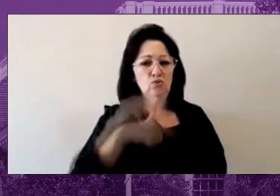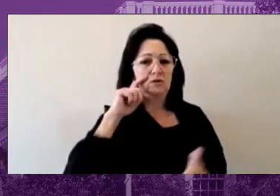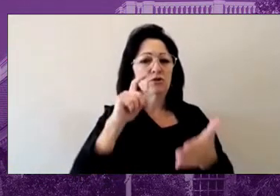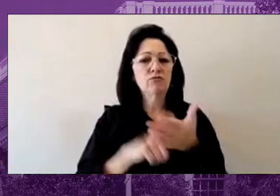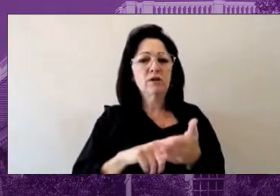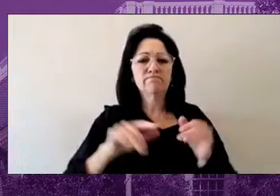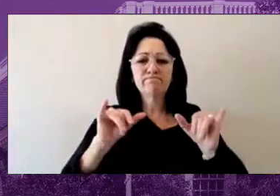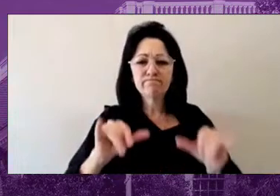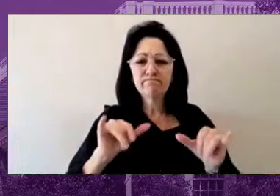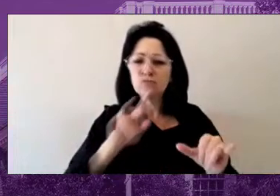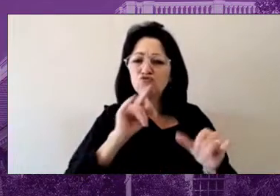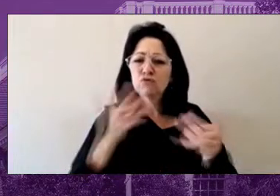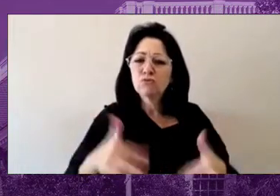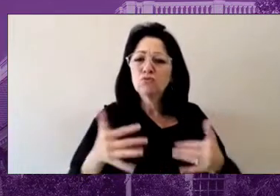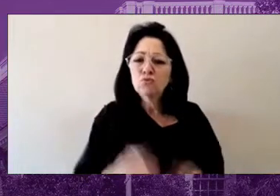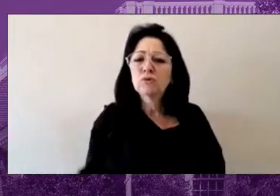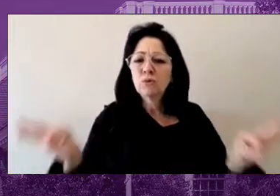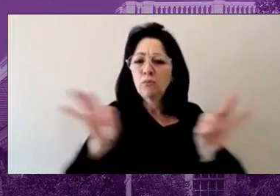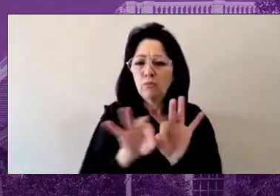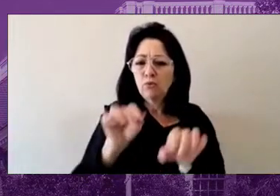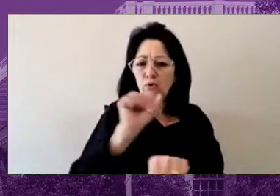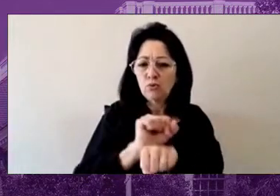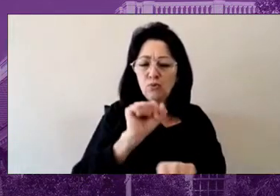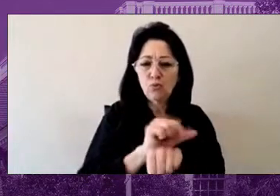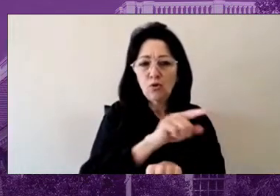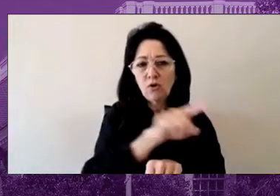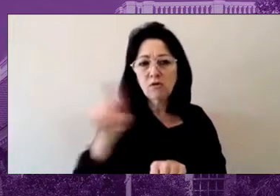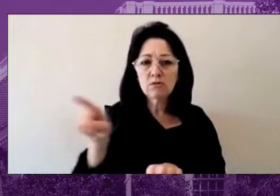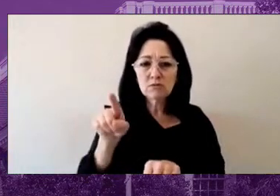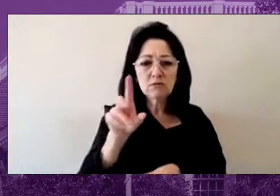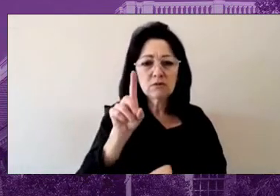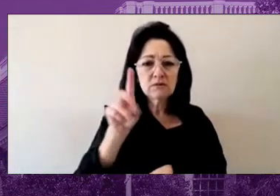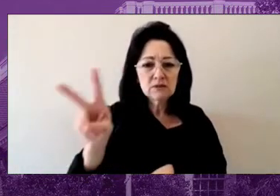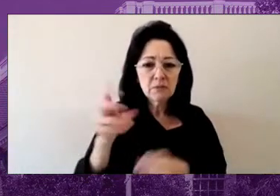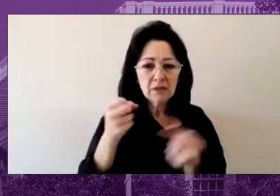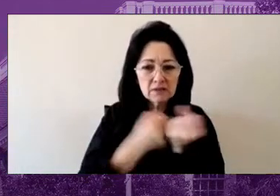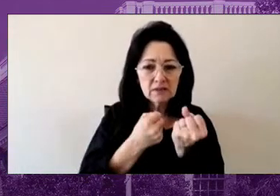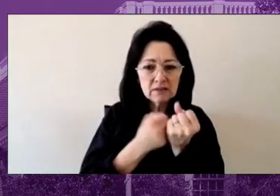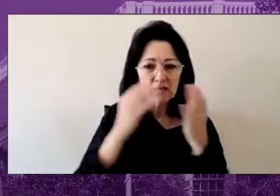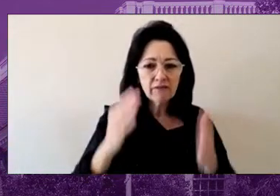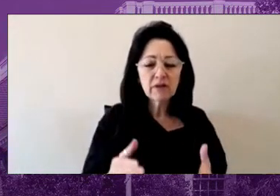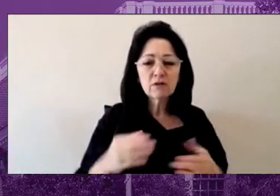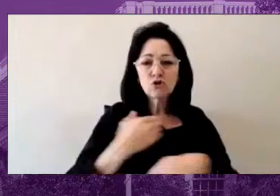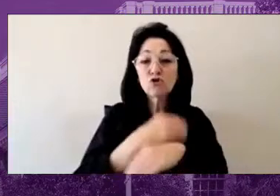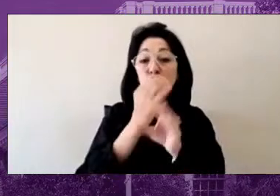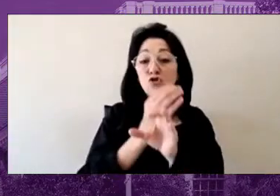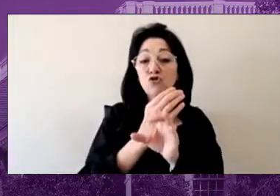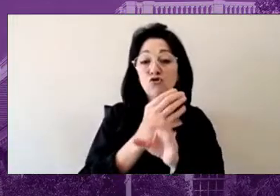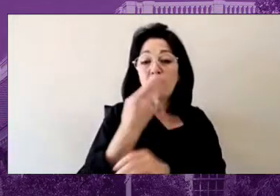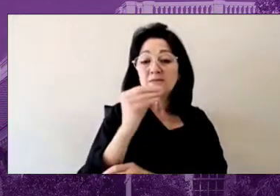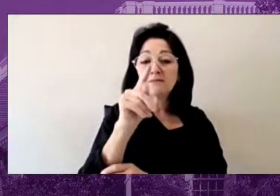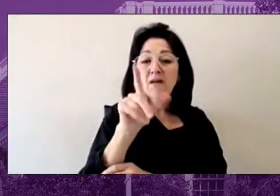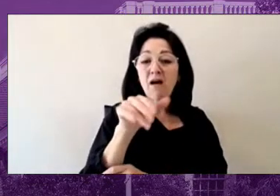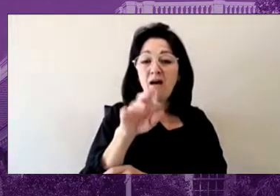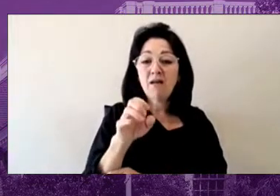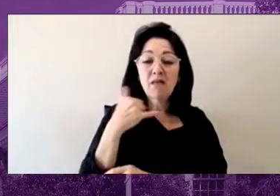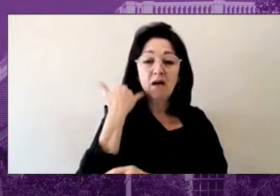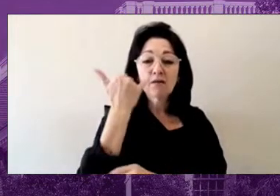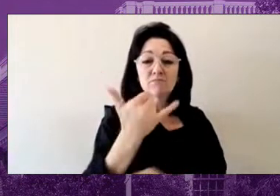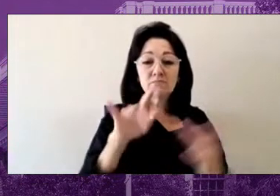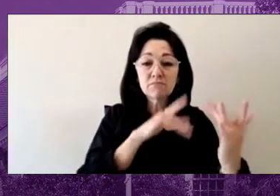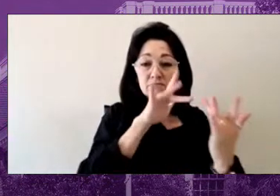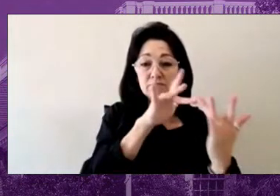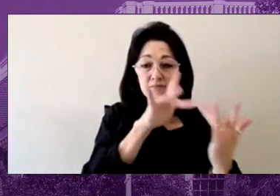domestic violence advocates, crisis hotline staff, victim service organizations, prosecutors, and law